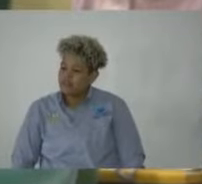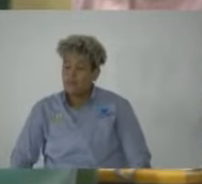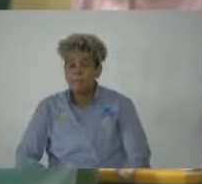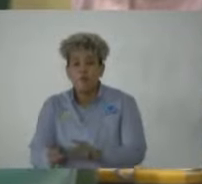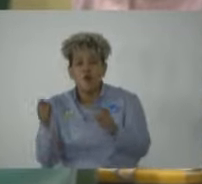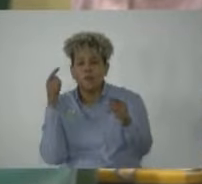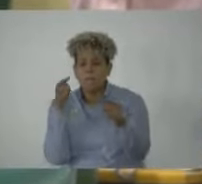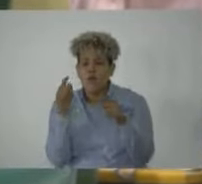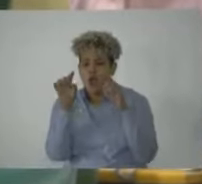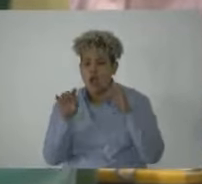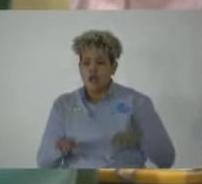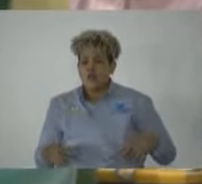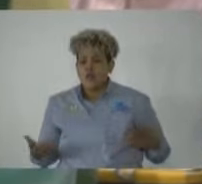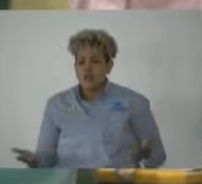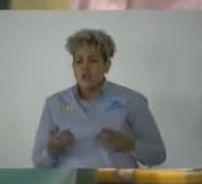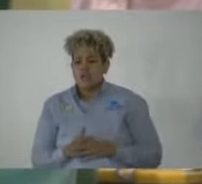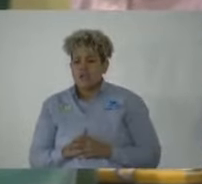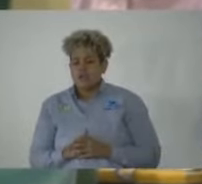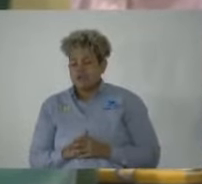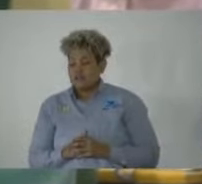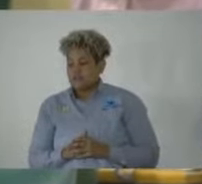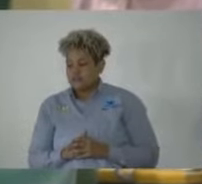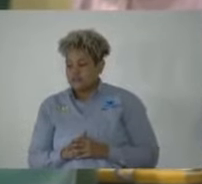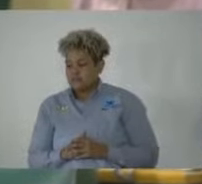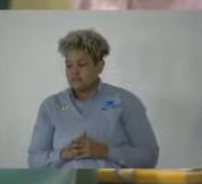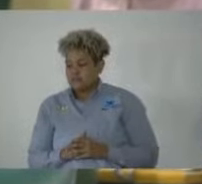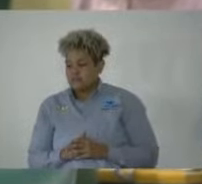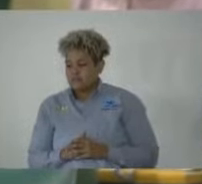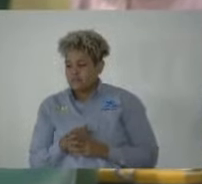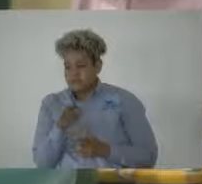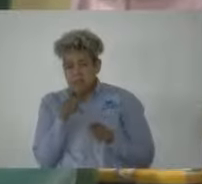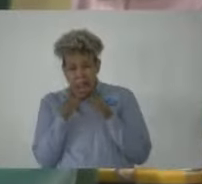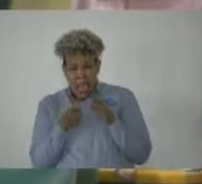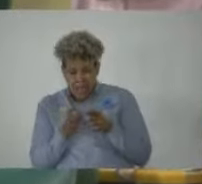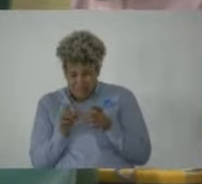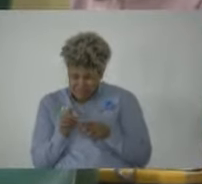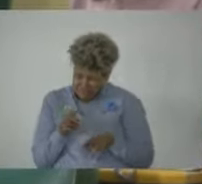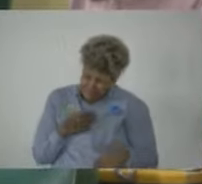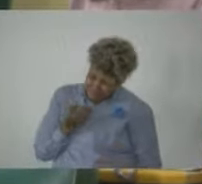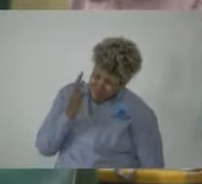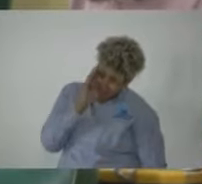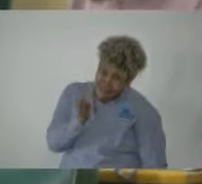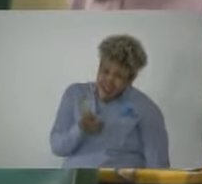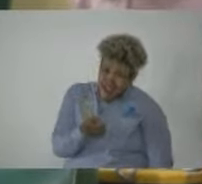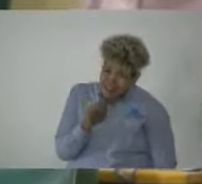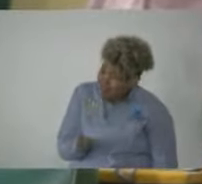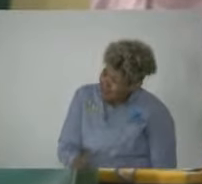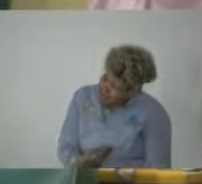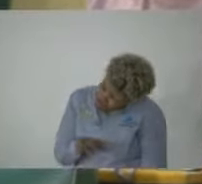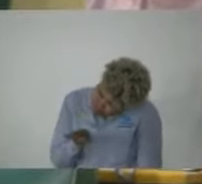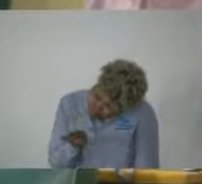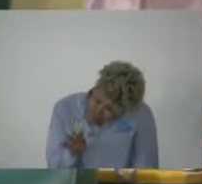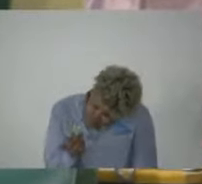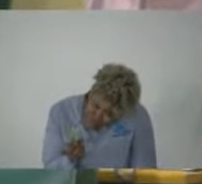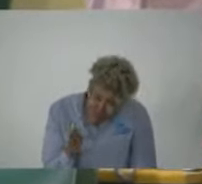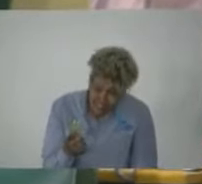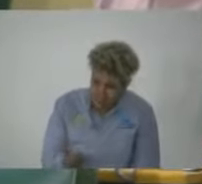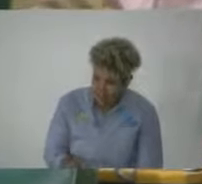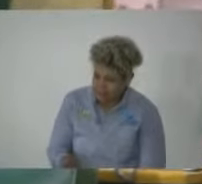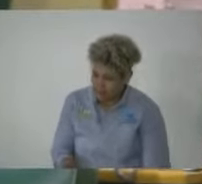Madam Speaker, just contradicts the claim that he's making, Madam Speaker.